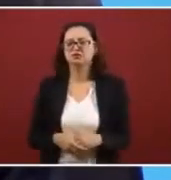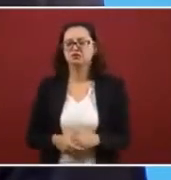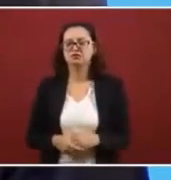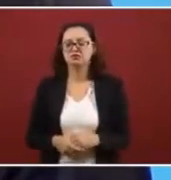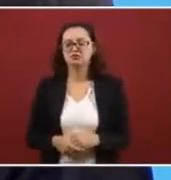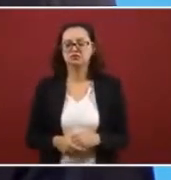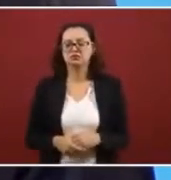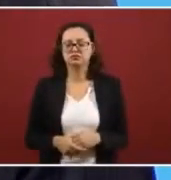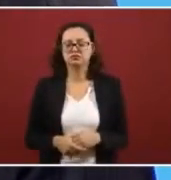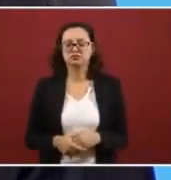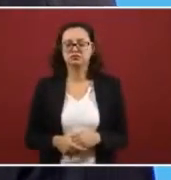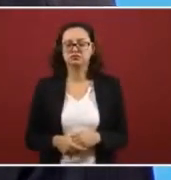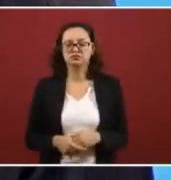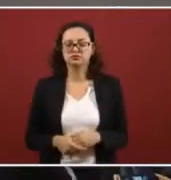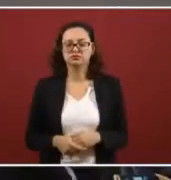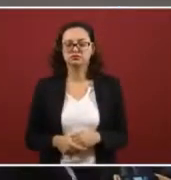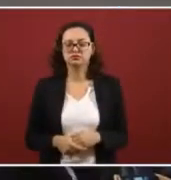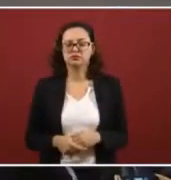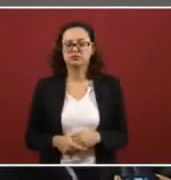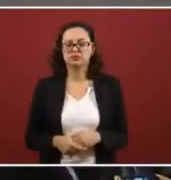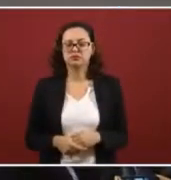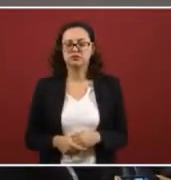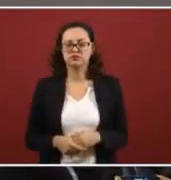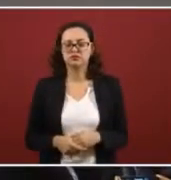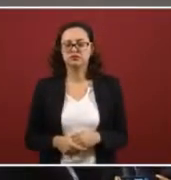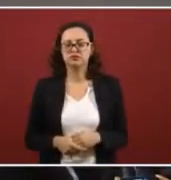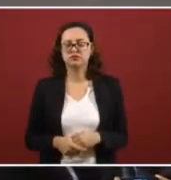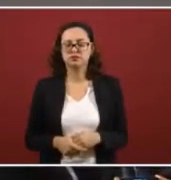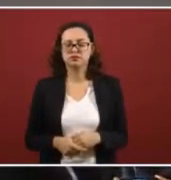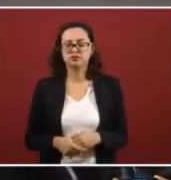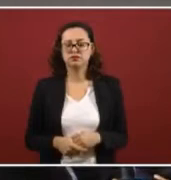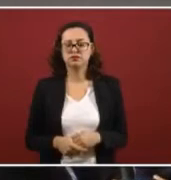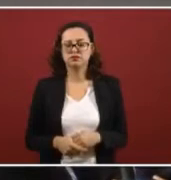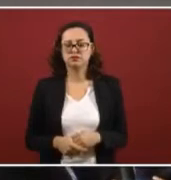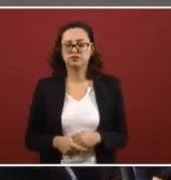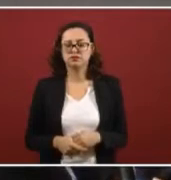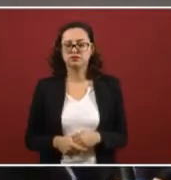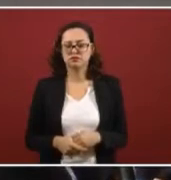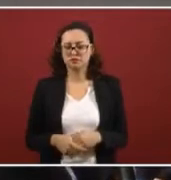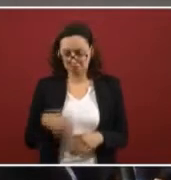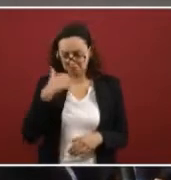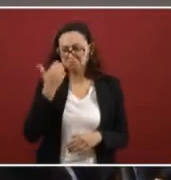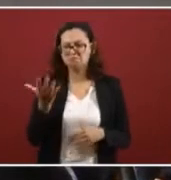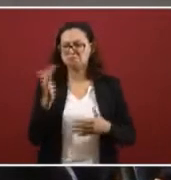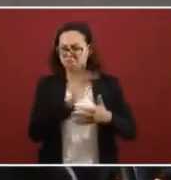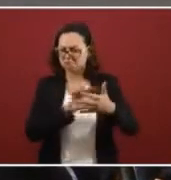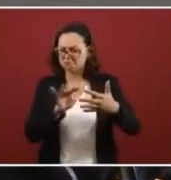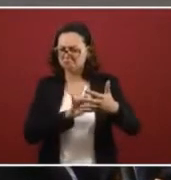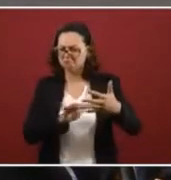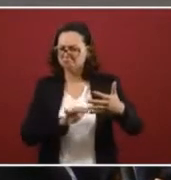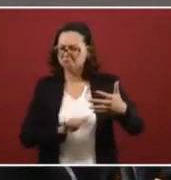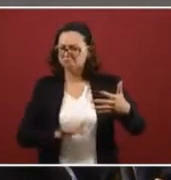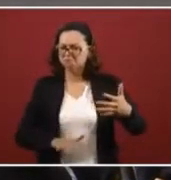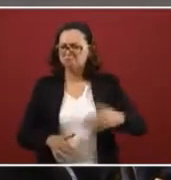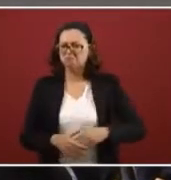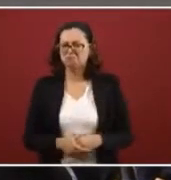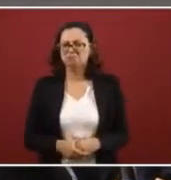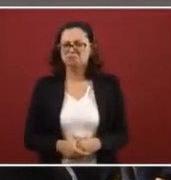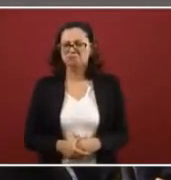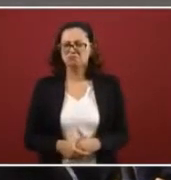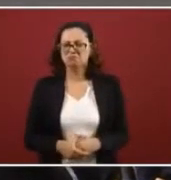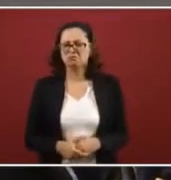presidencies. Vamos a leerlo, ¿no? So let's read it. Bájalo.